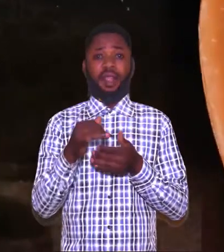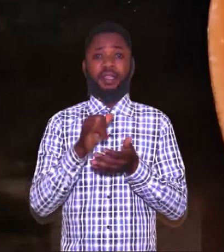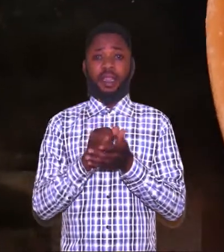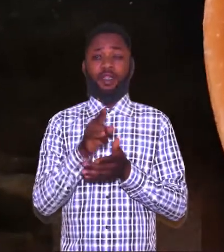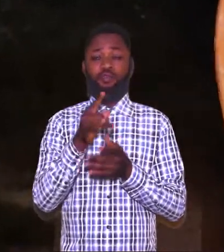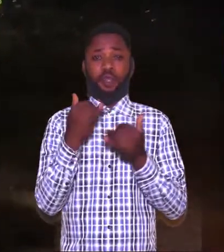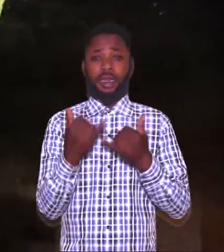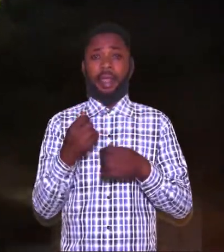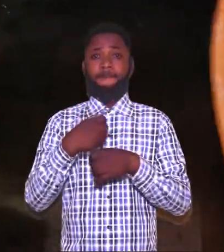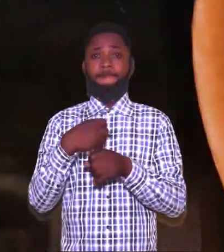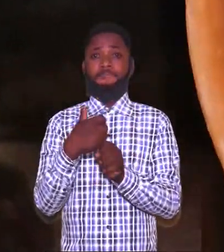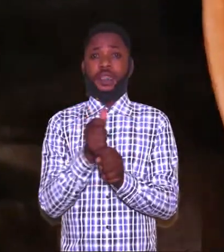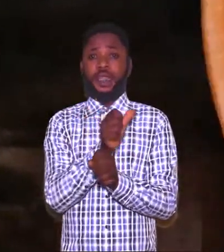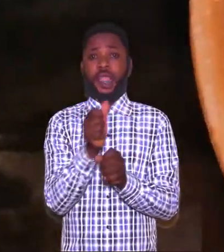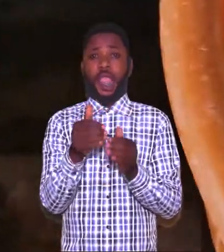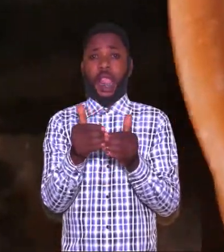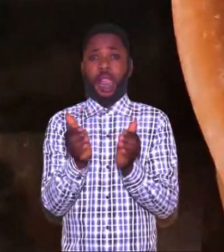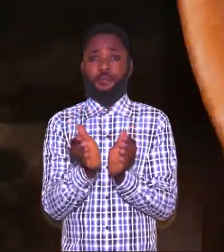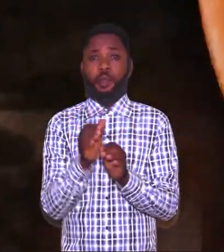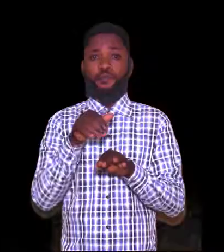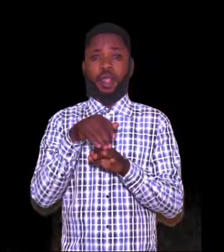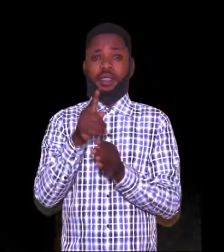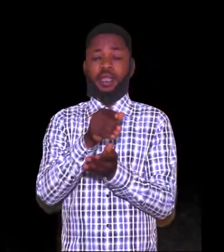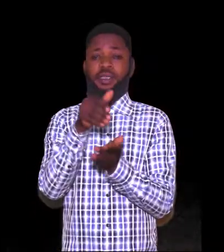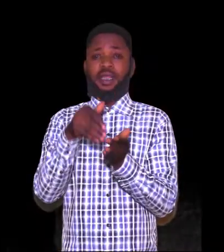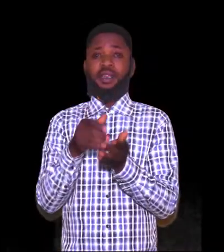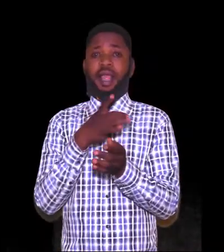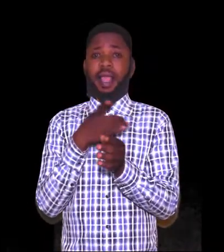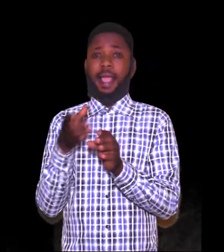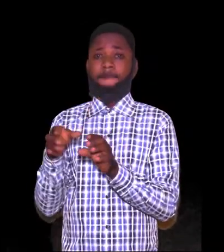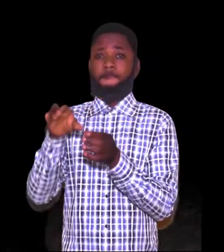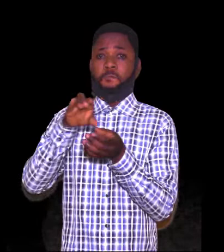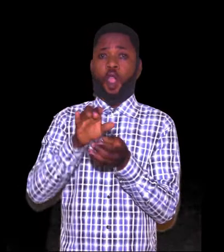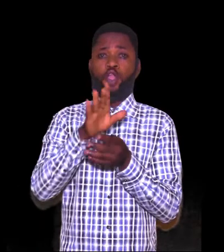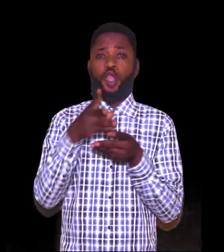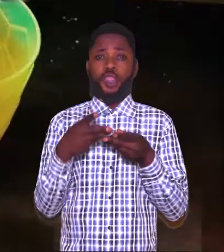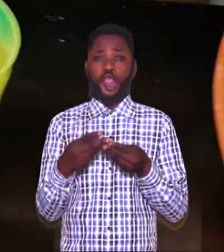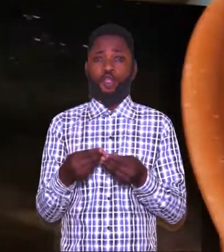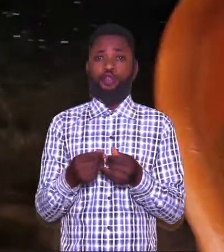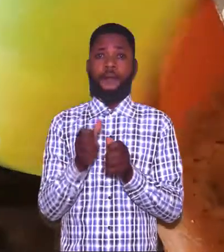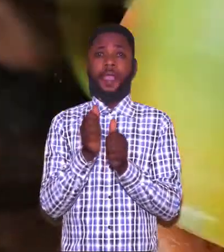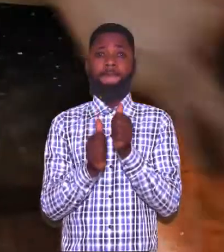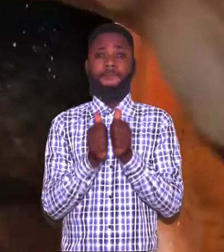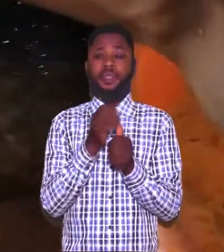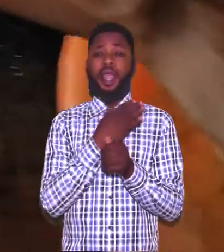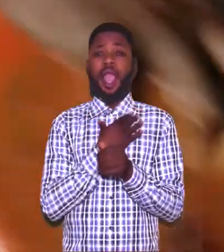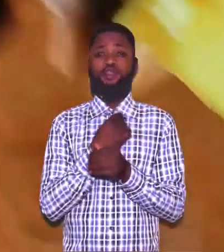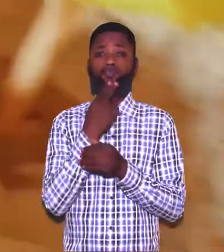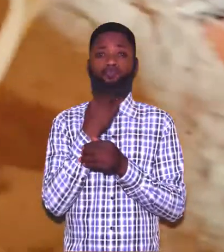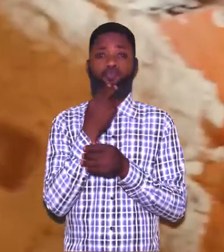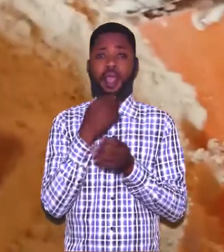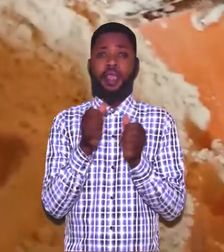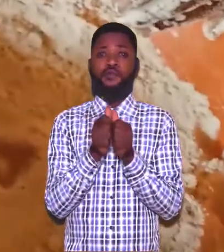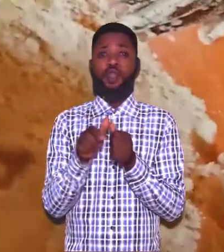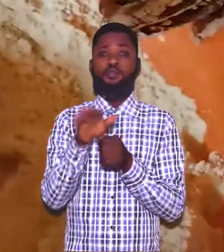After that, you now make a hole at the center and pour your dissolved milk and sugar with